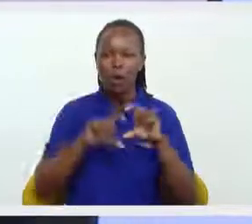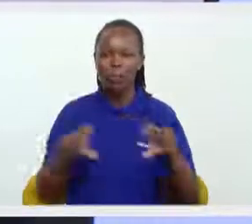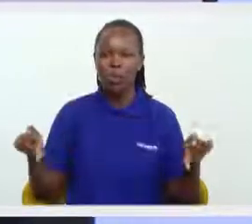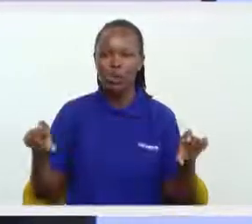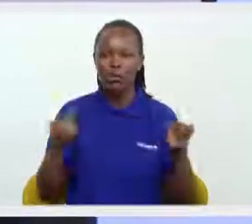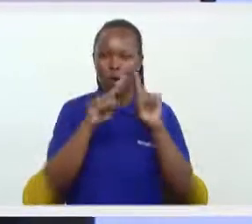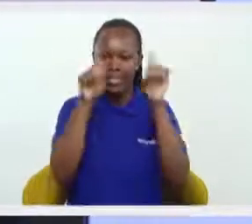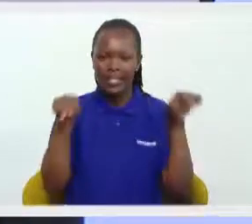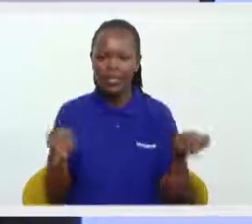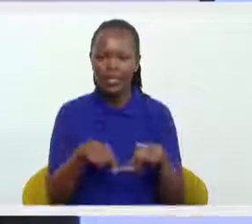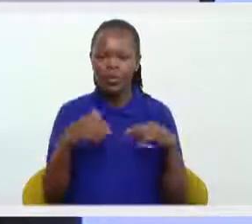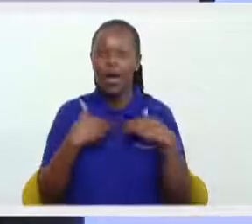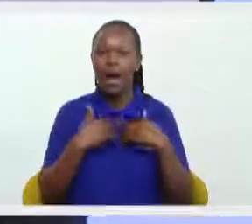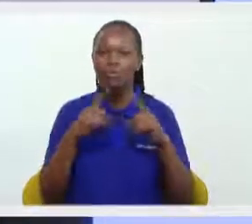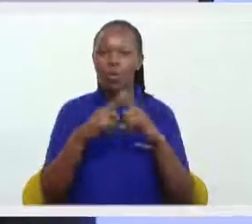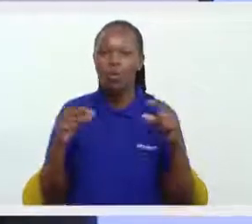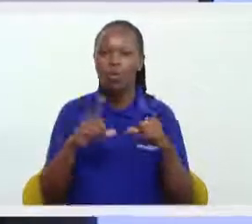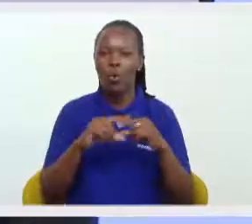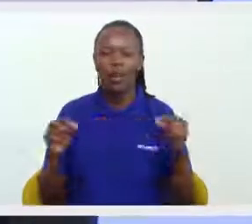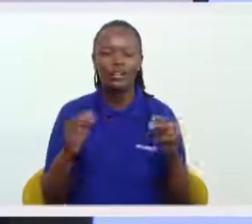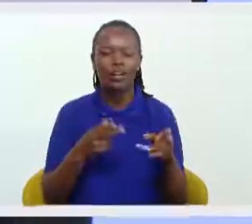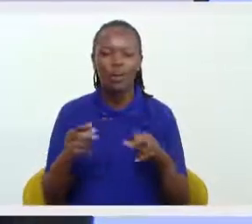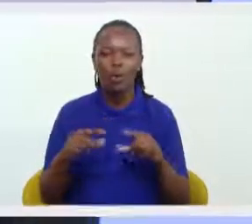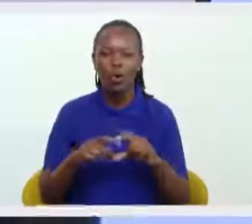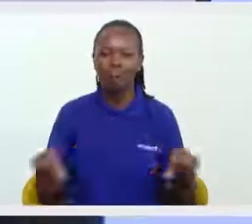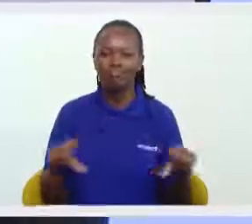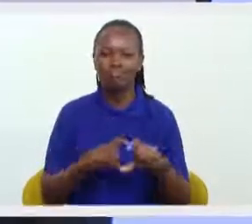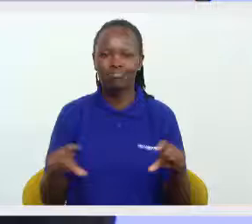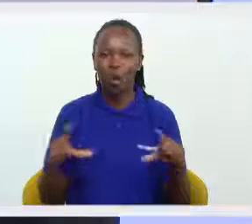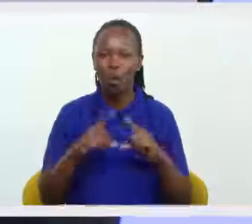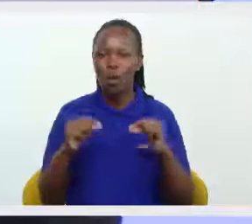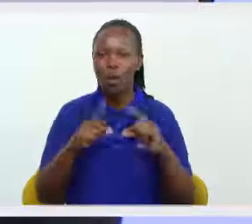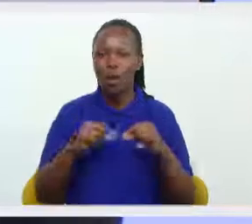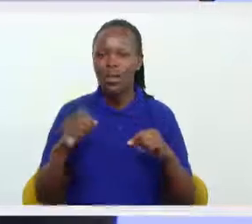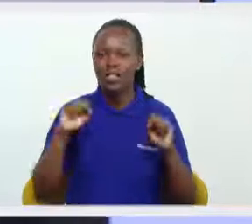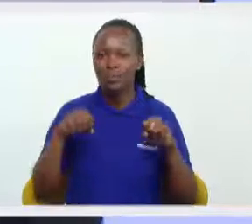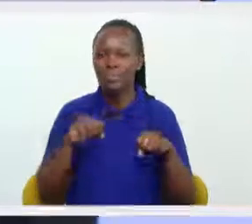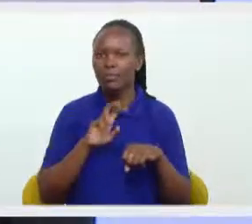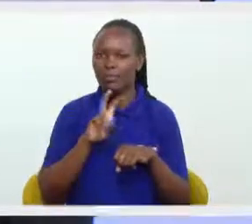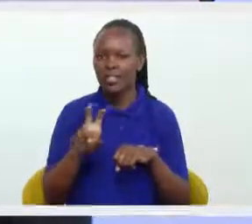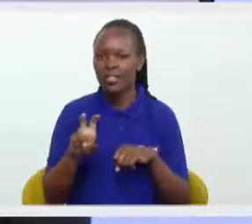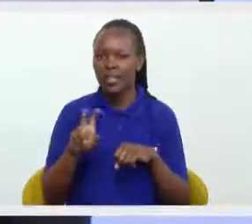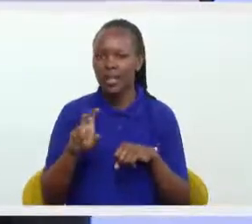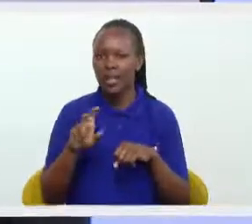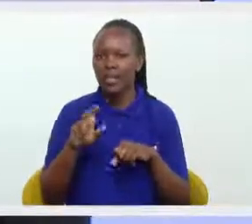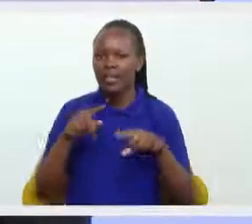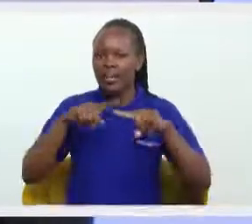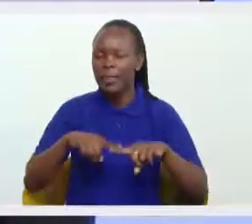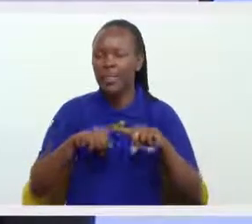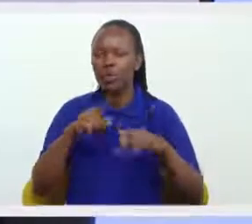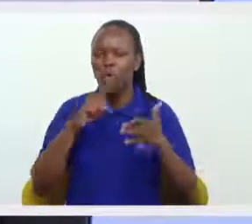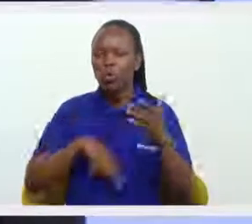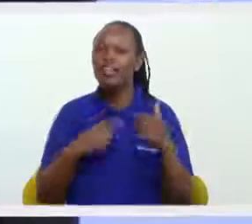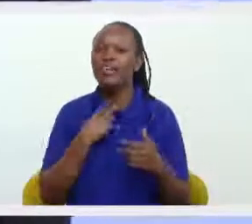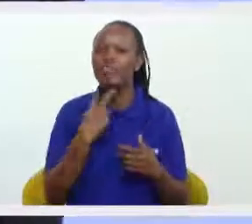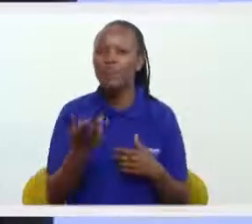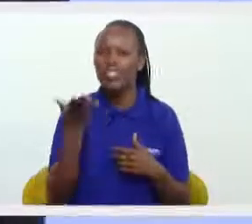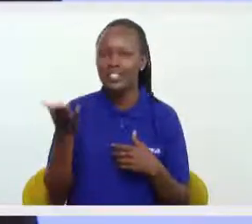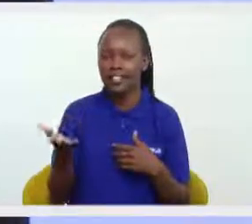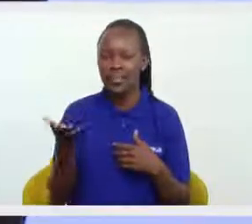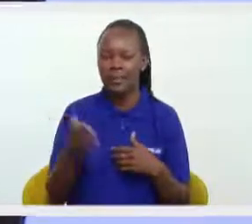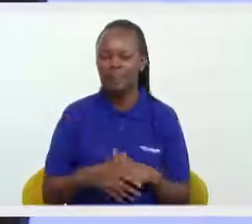are being shown automatically, like in real time, being generated based upon what that speaker, that voice that we just heard, was